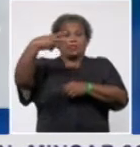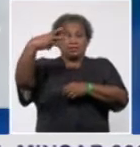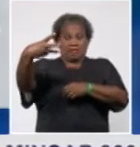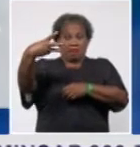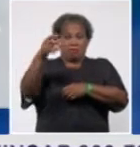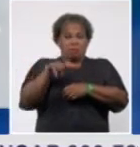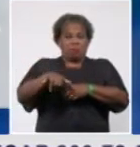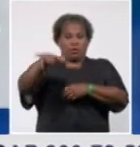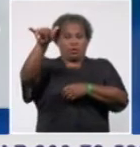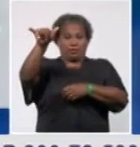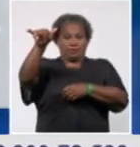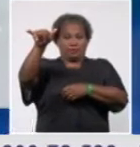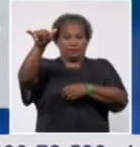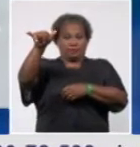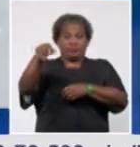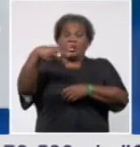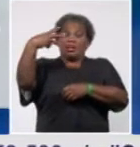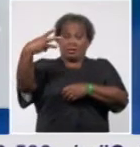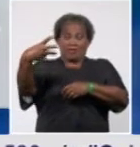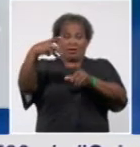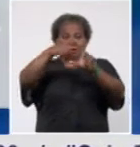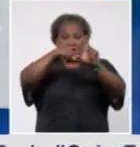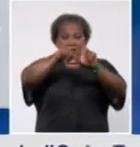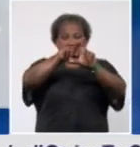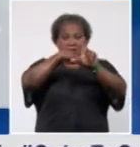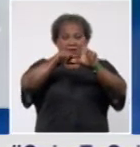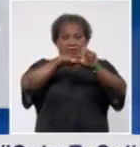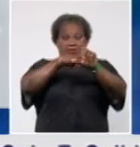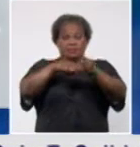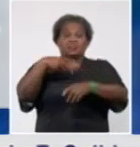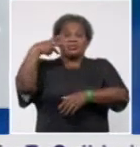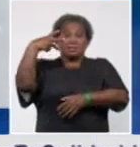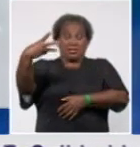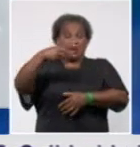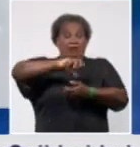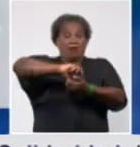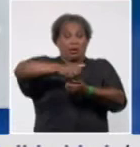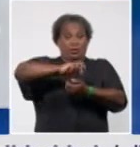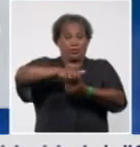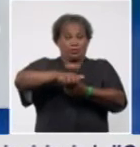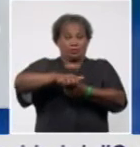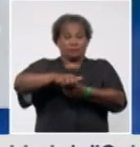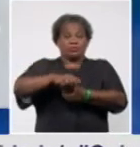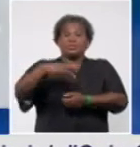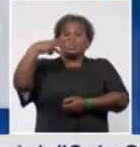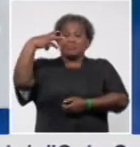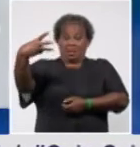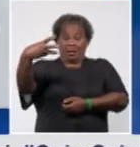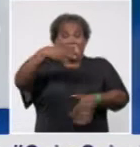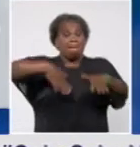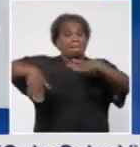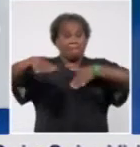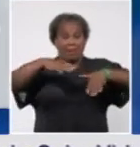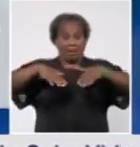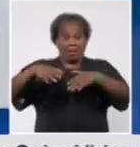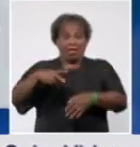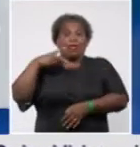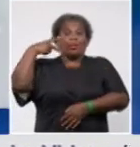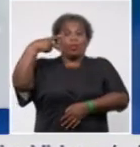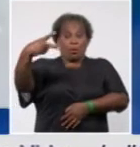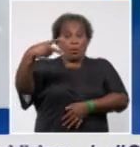3, Arroyo Naranjo, also with 3 cases, Regla,